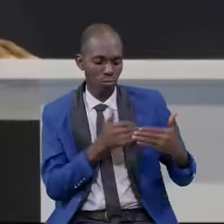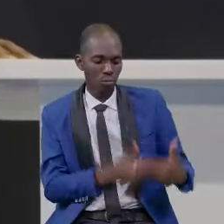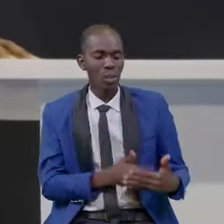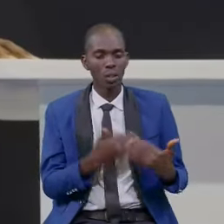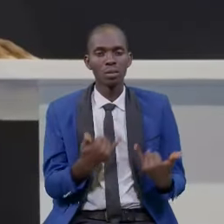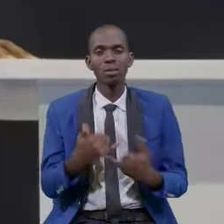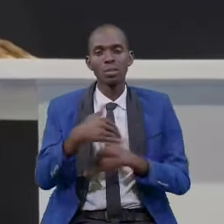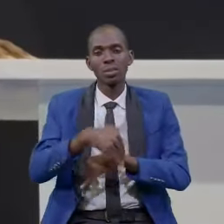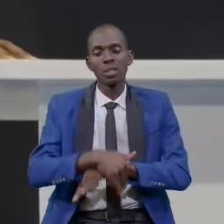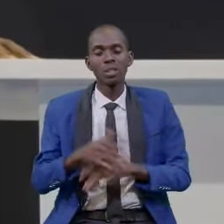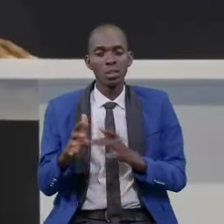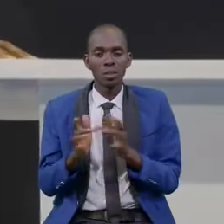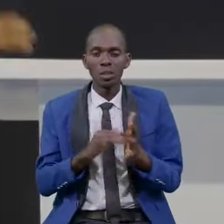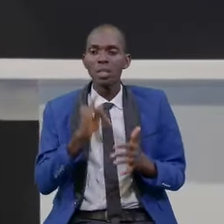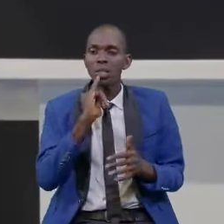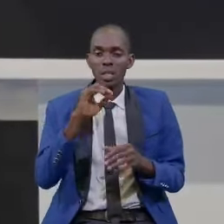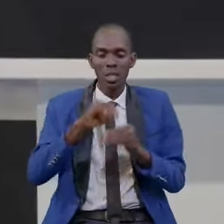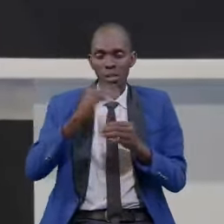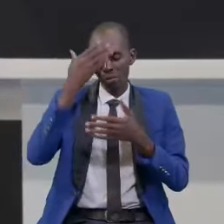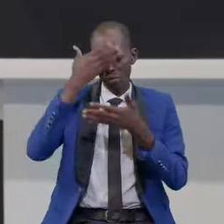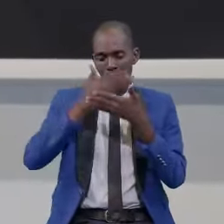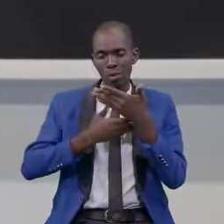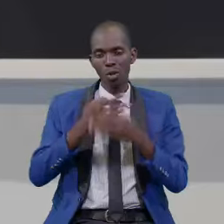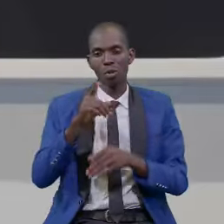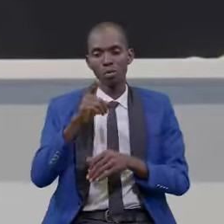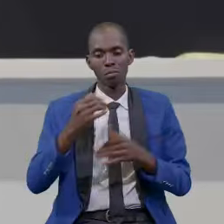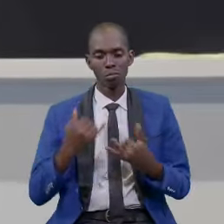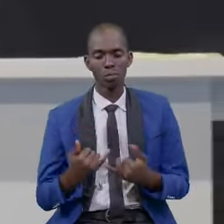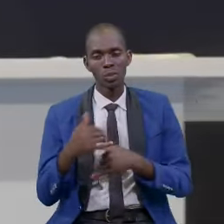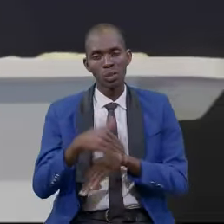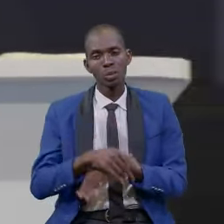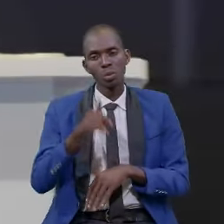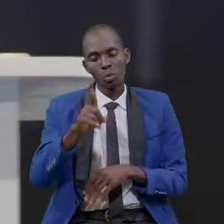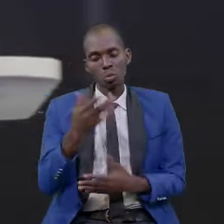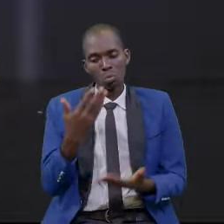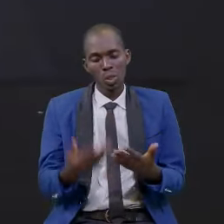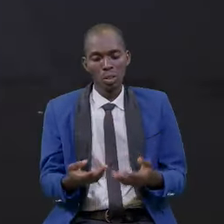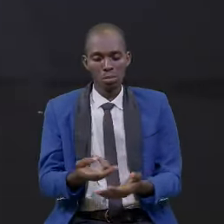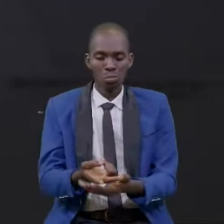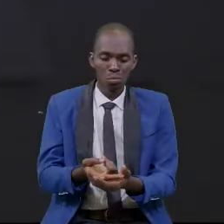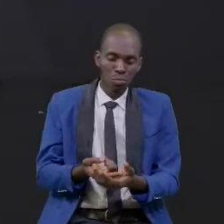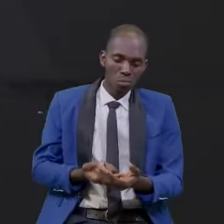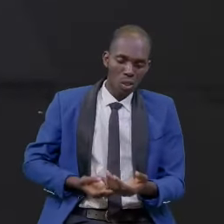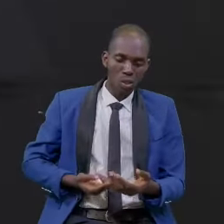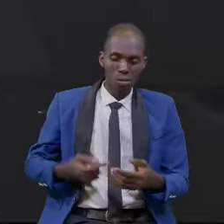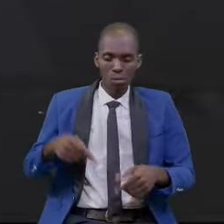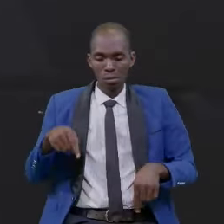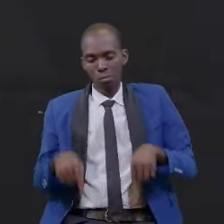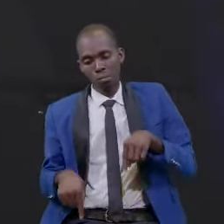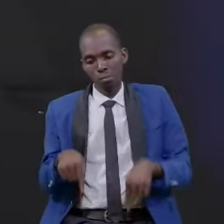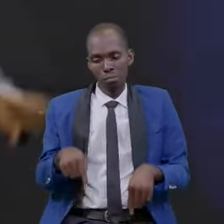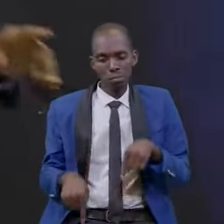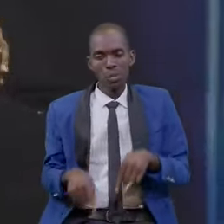is in front of you there tonight. You're lying down paralyzed. You're lying down